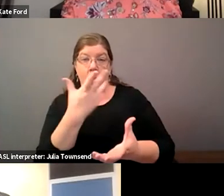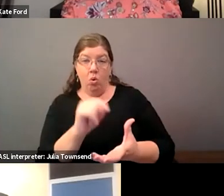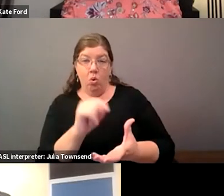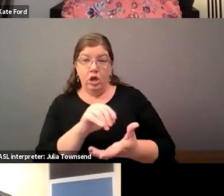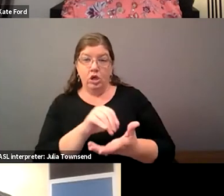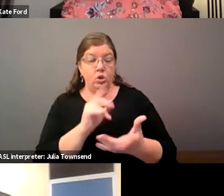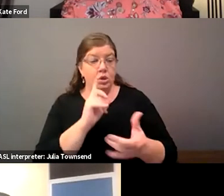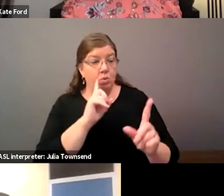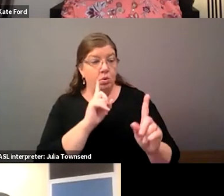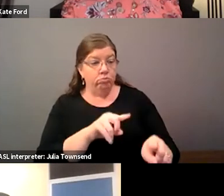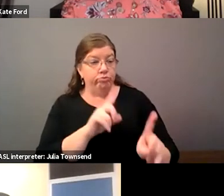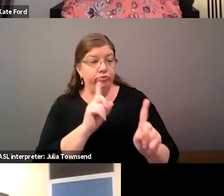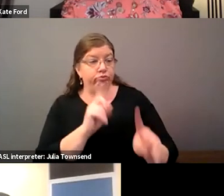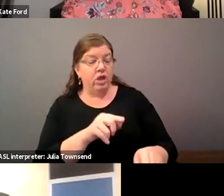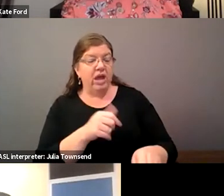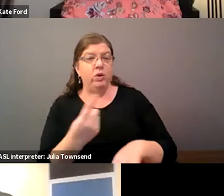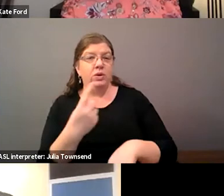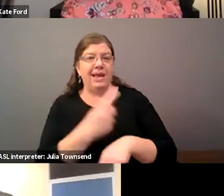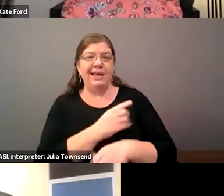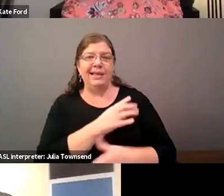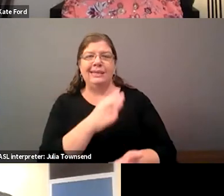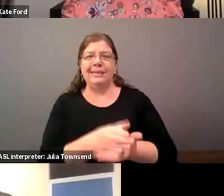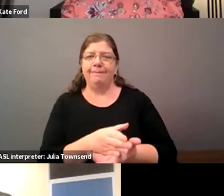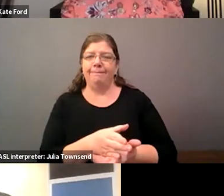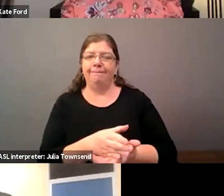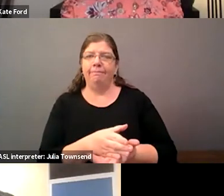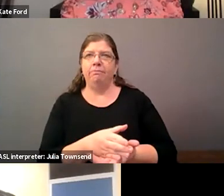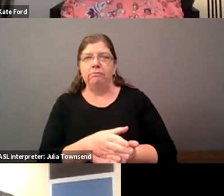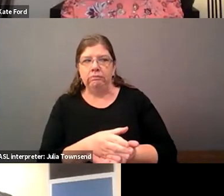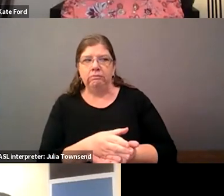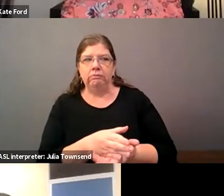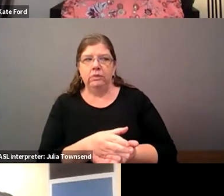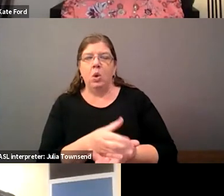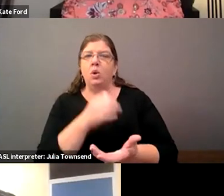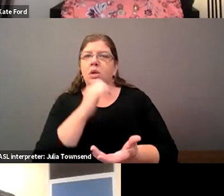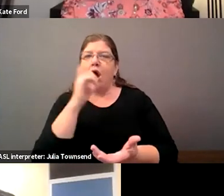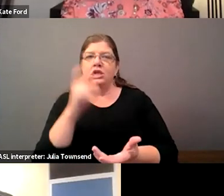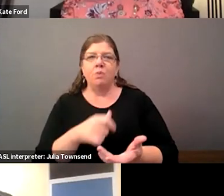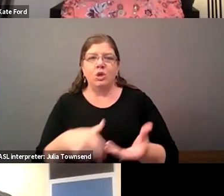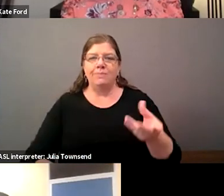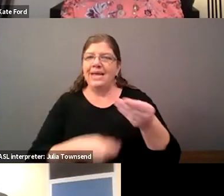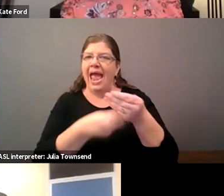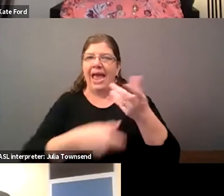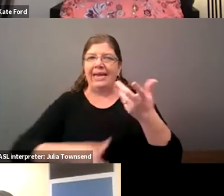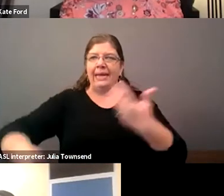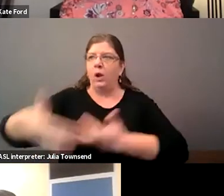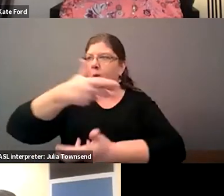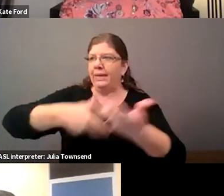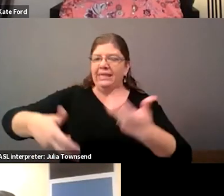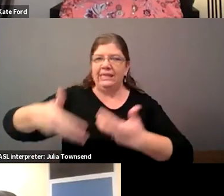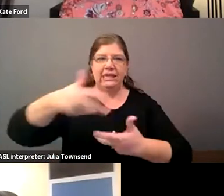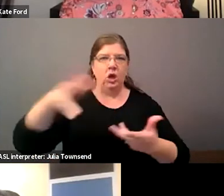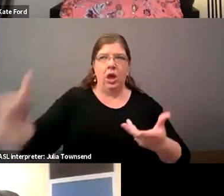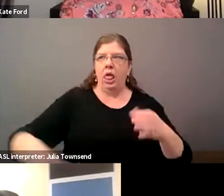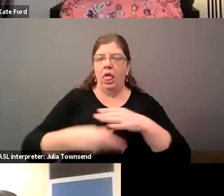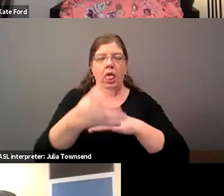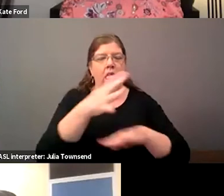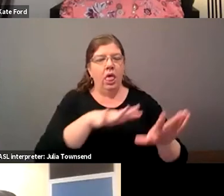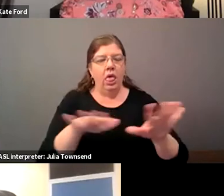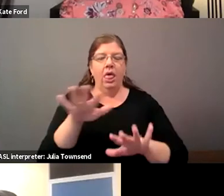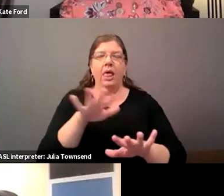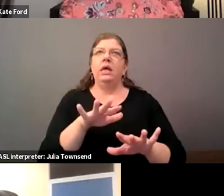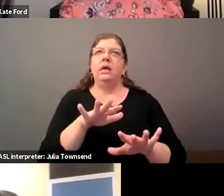days and then stop attending and we're not supposed to be mixing and adding and doing these different things but what